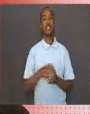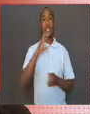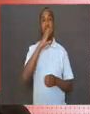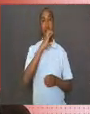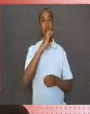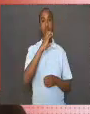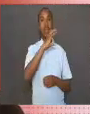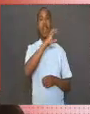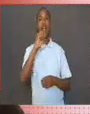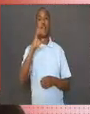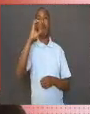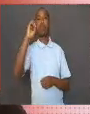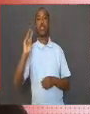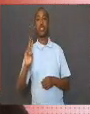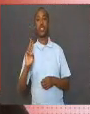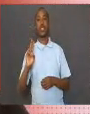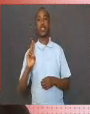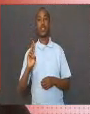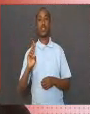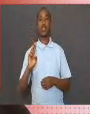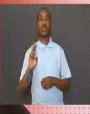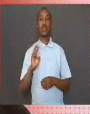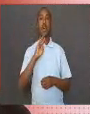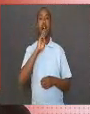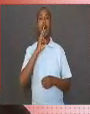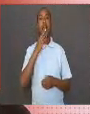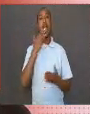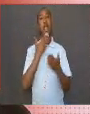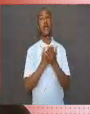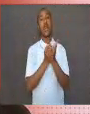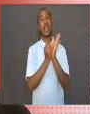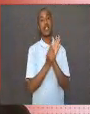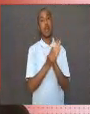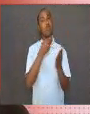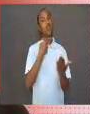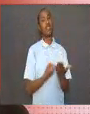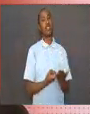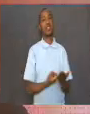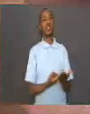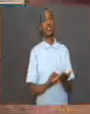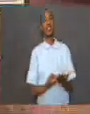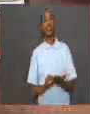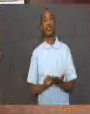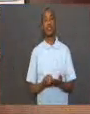Carbon and oxygen are a good example of this.